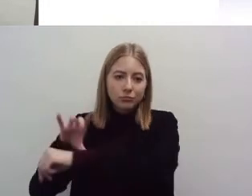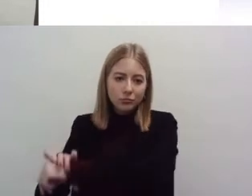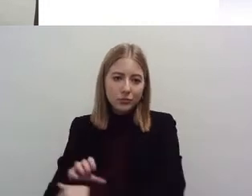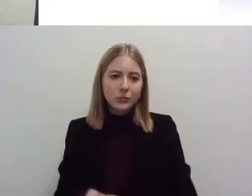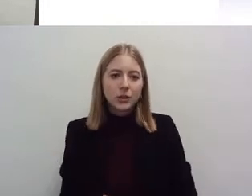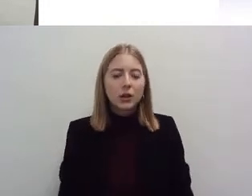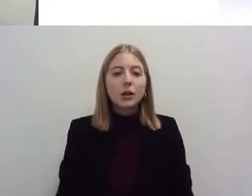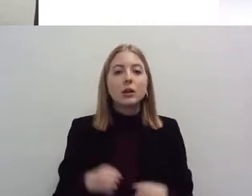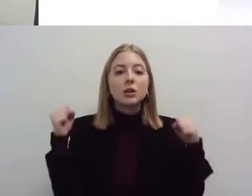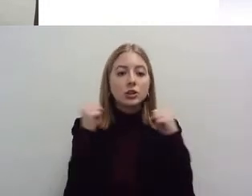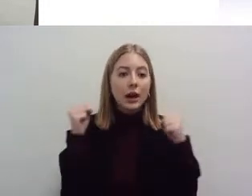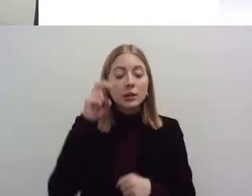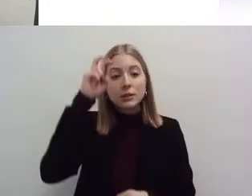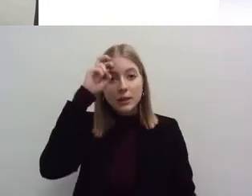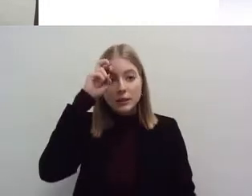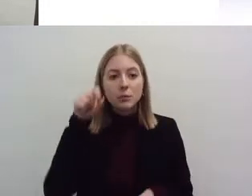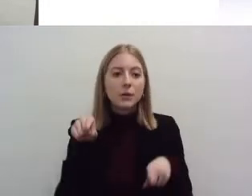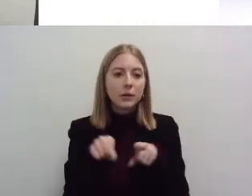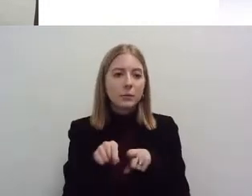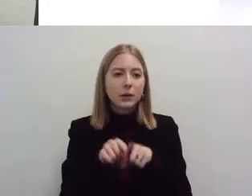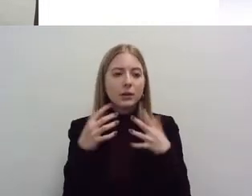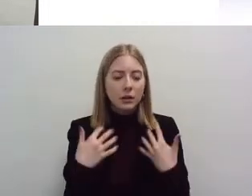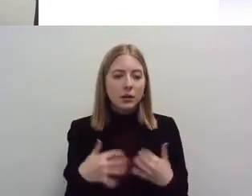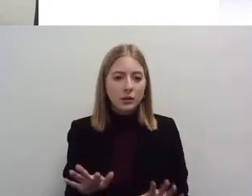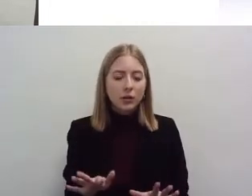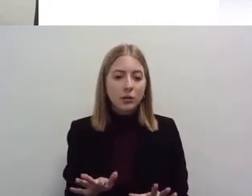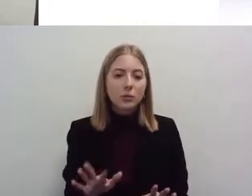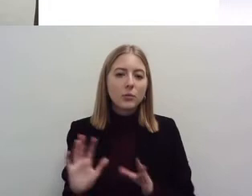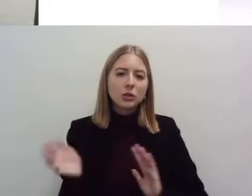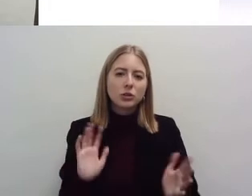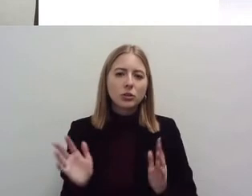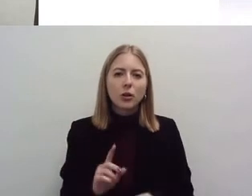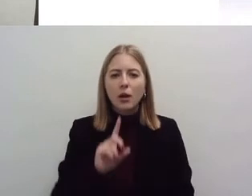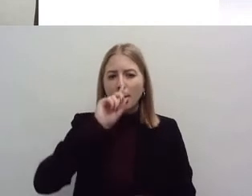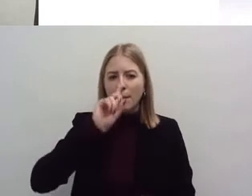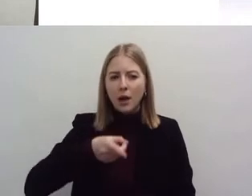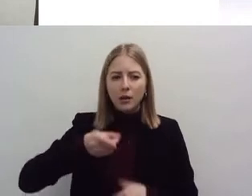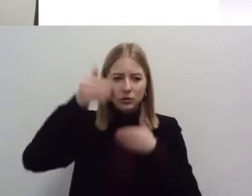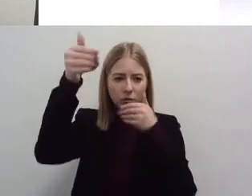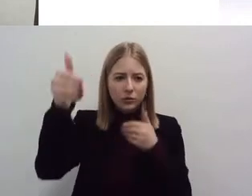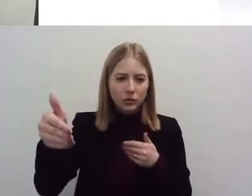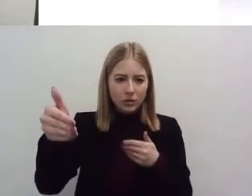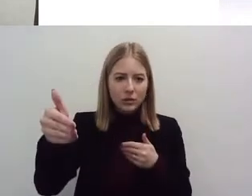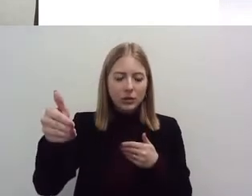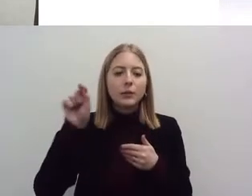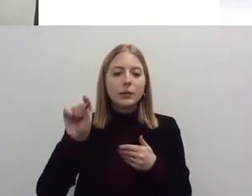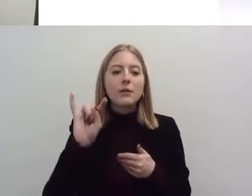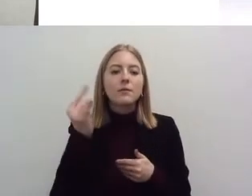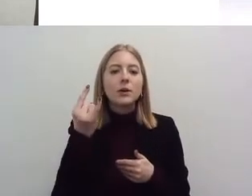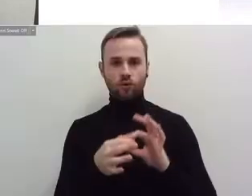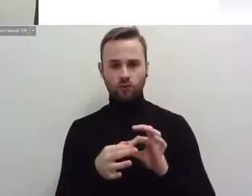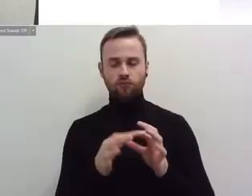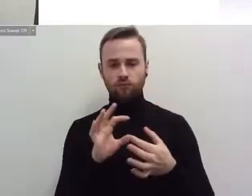a minimum of 1 year parental leave. And some countries also offer more than that.